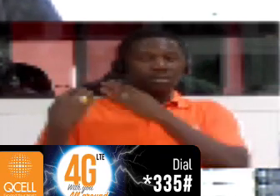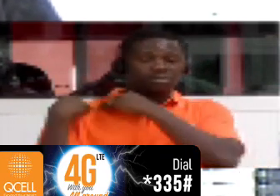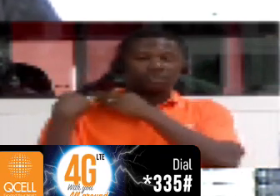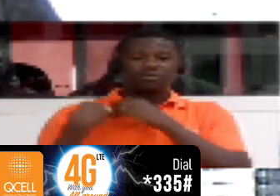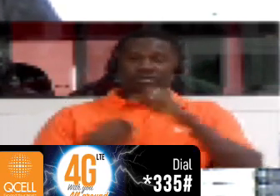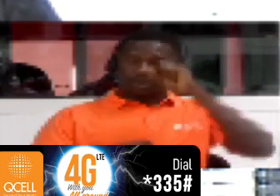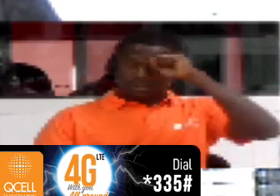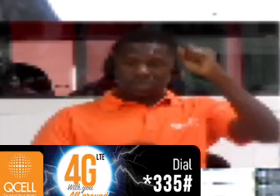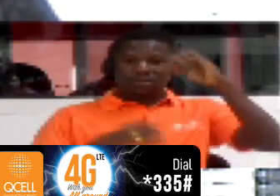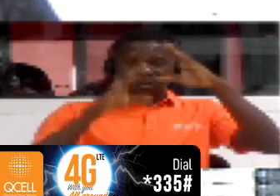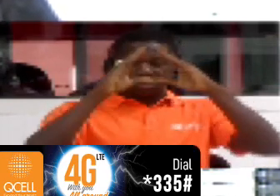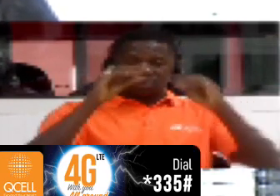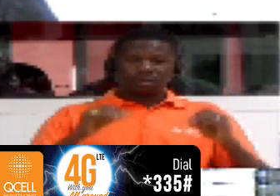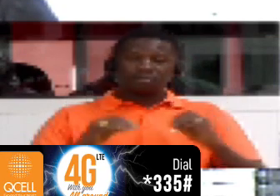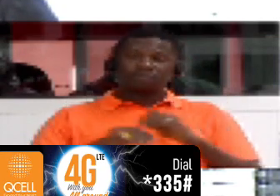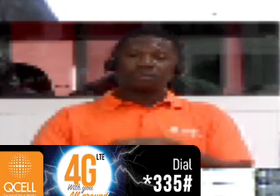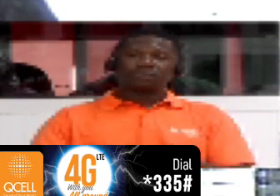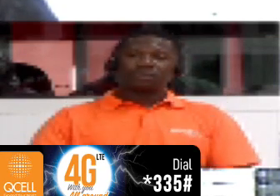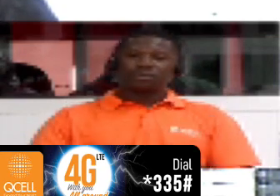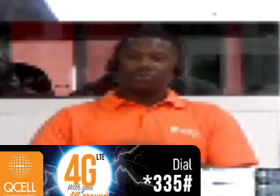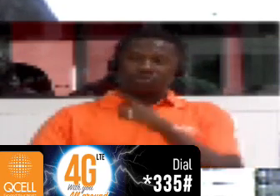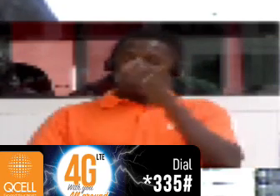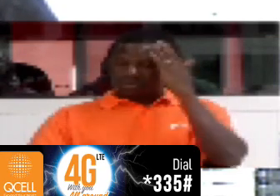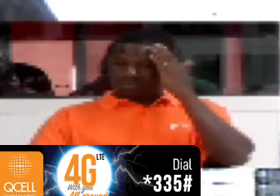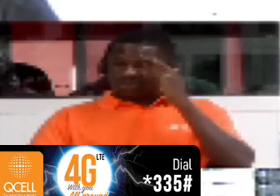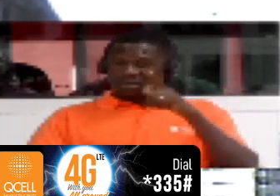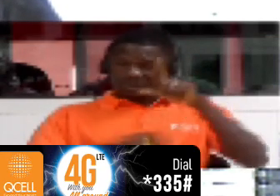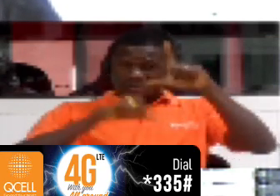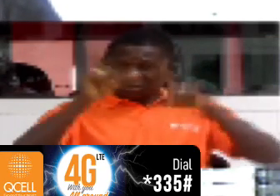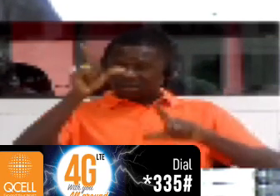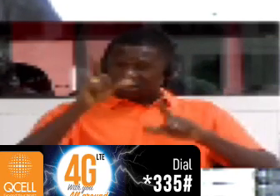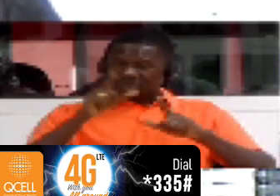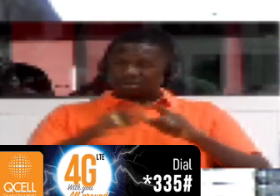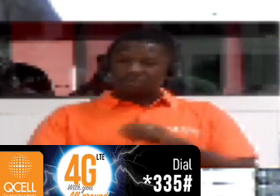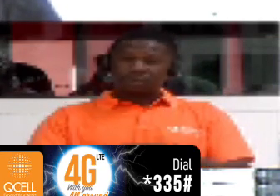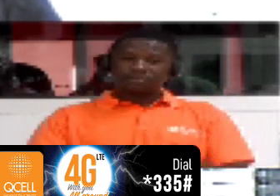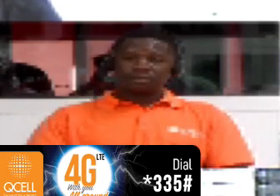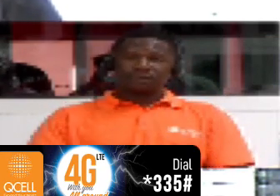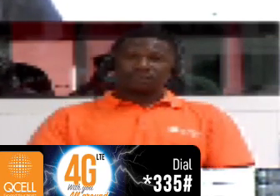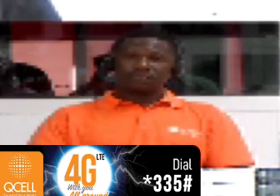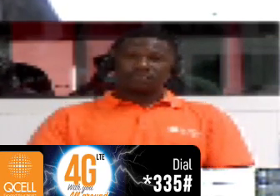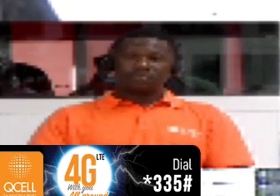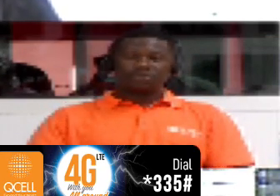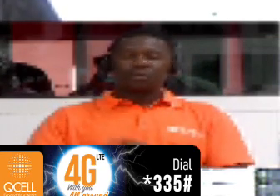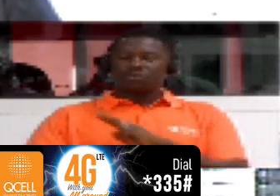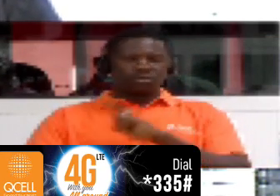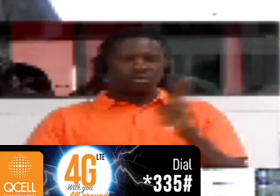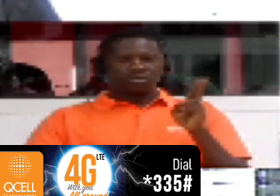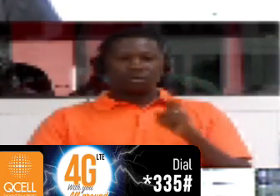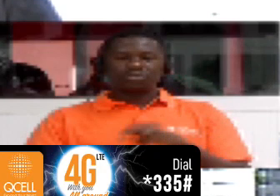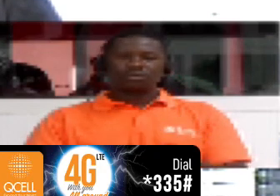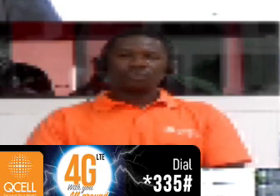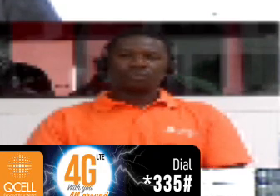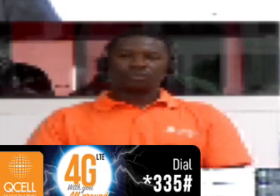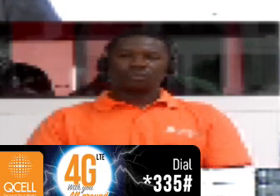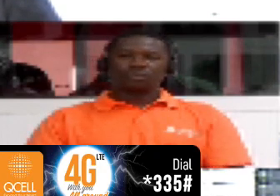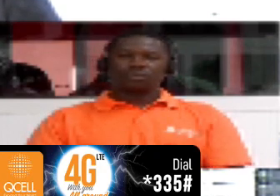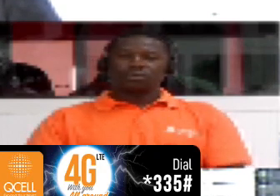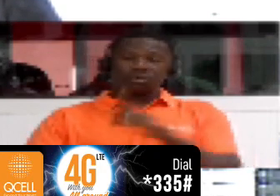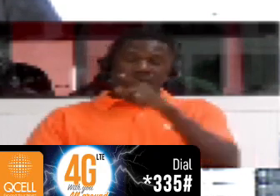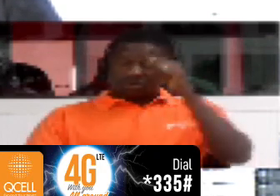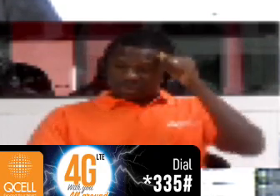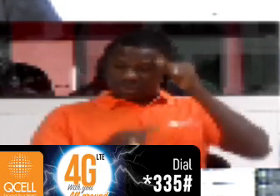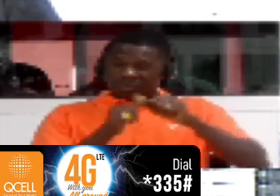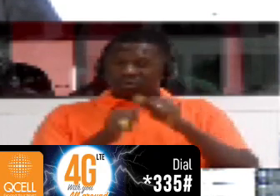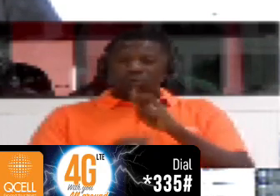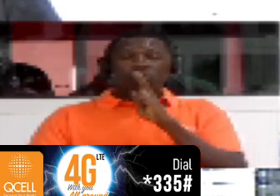of the State House. And do you know his rank? Kobo Moyala rank loneba. Ani. No. Do you remember who